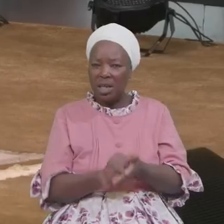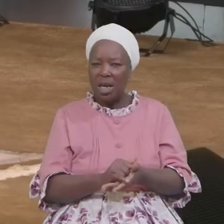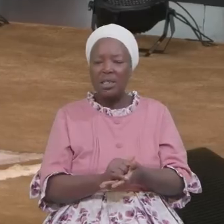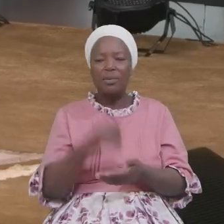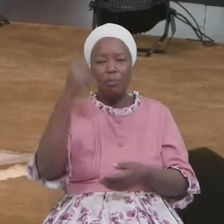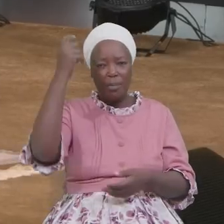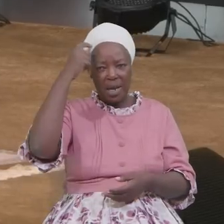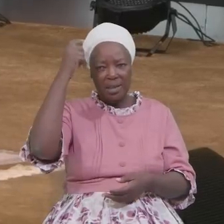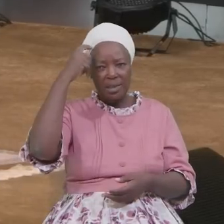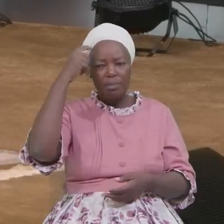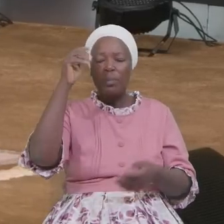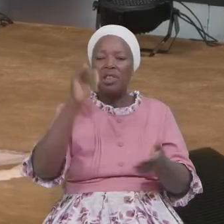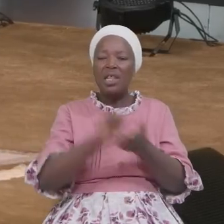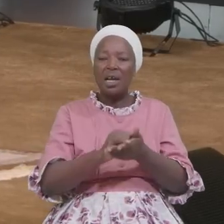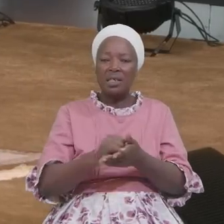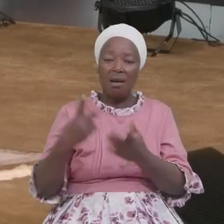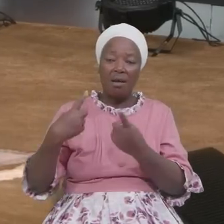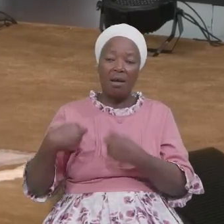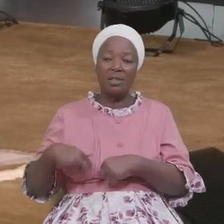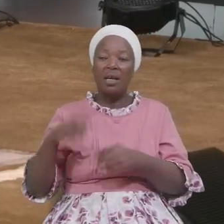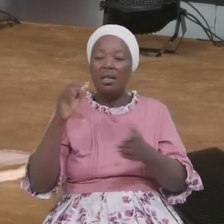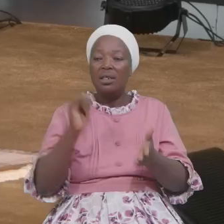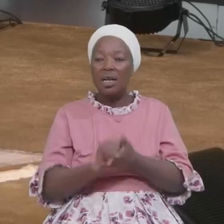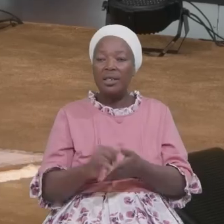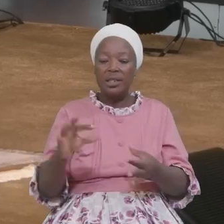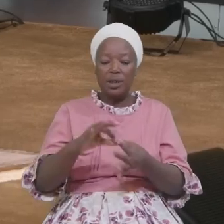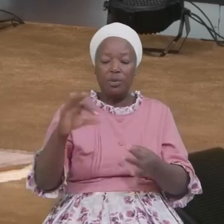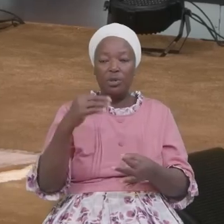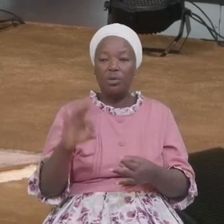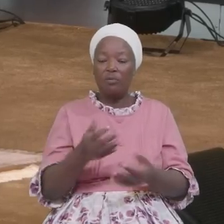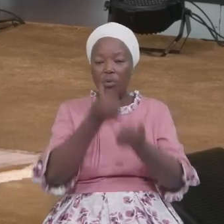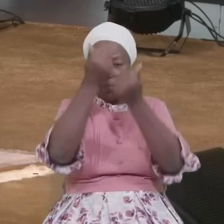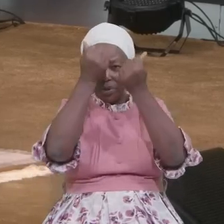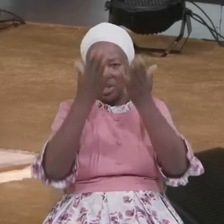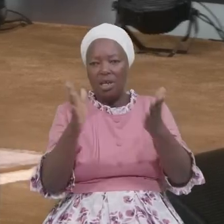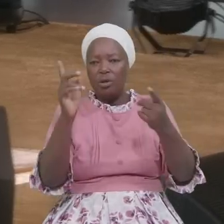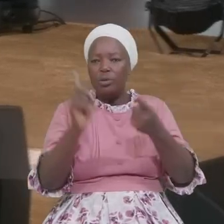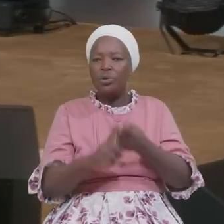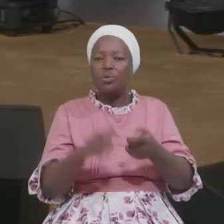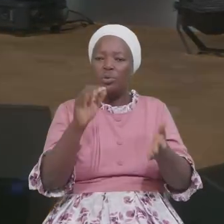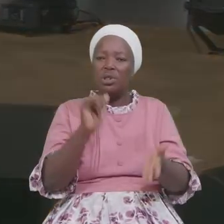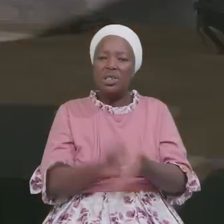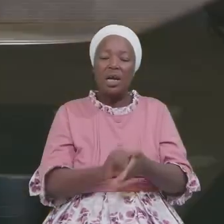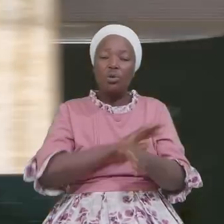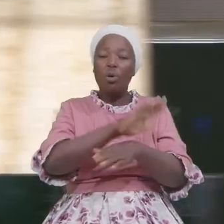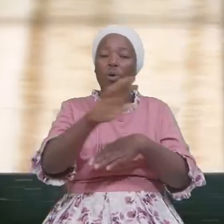mind, that heart, that spirit of obedience to that